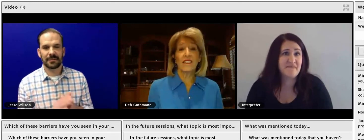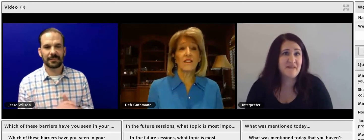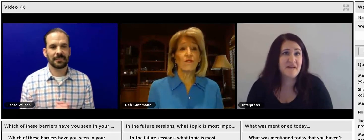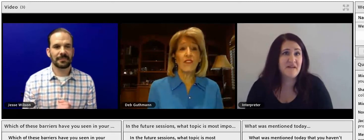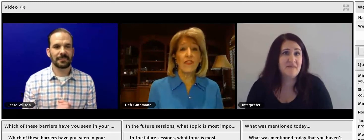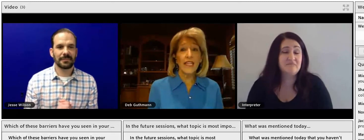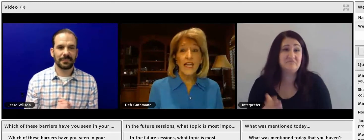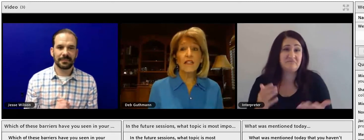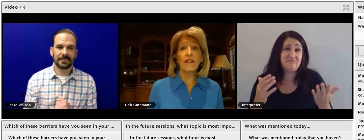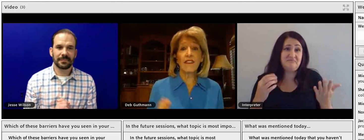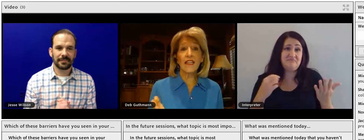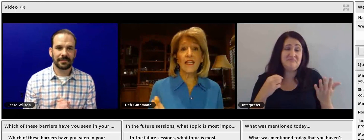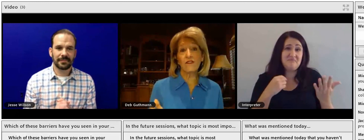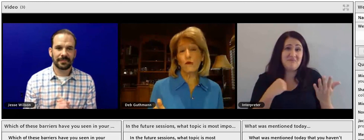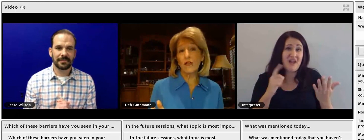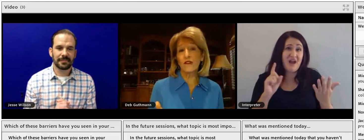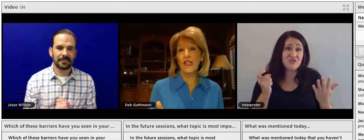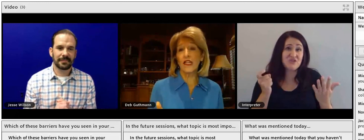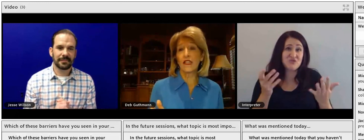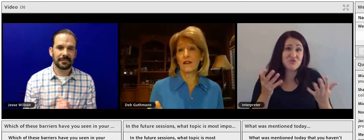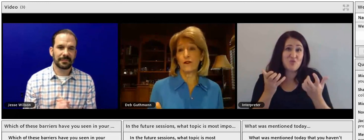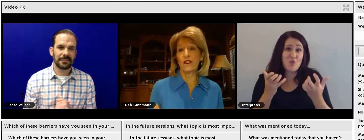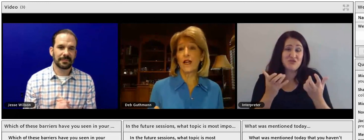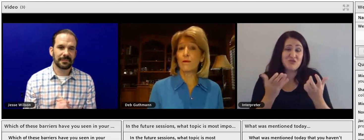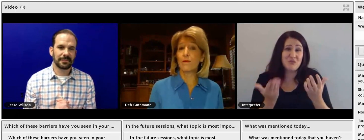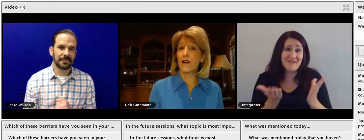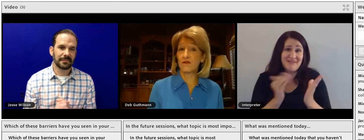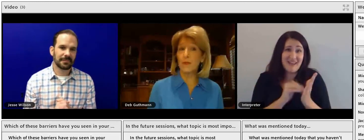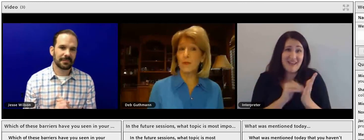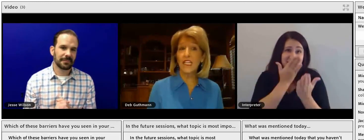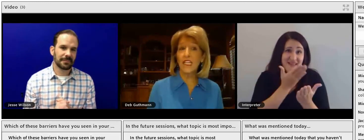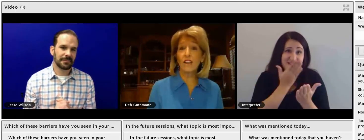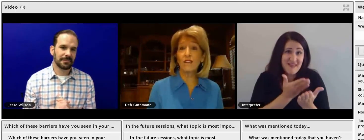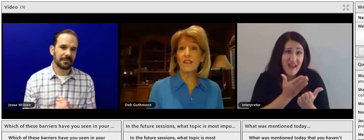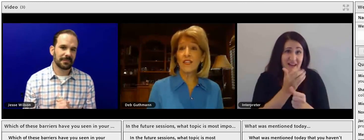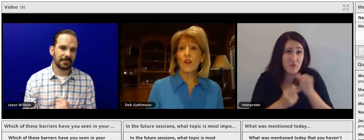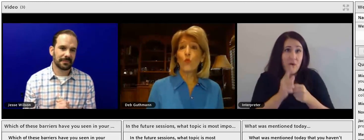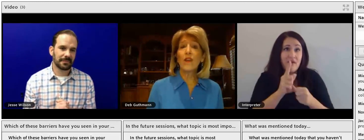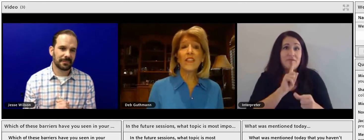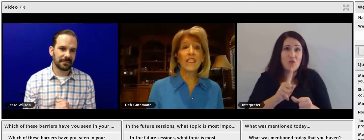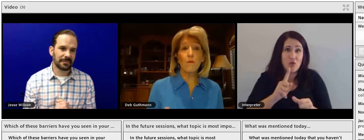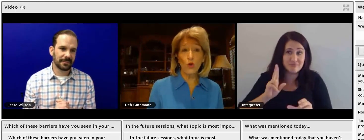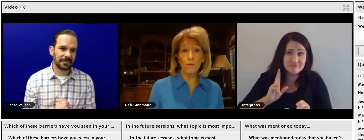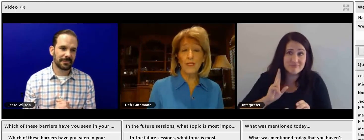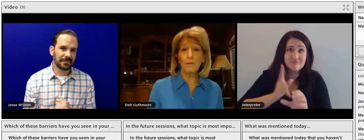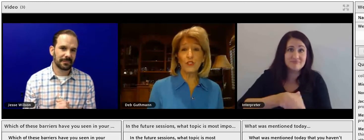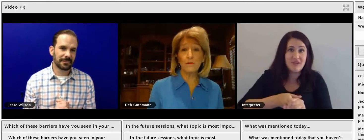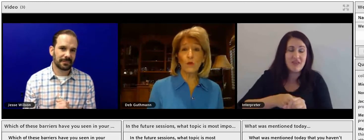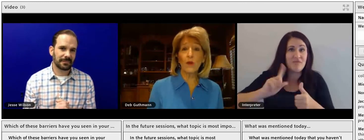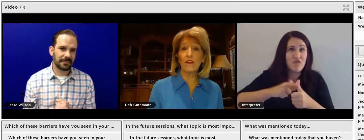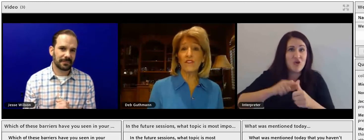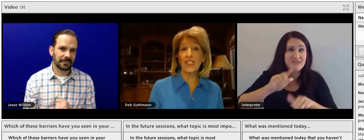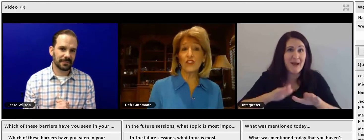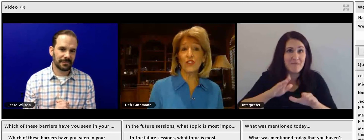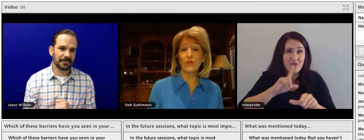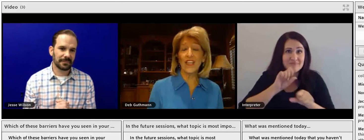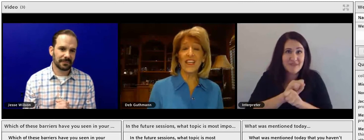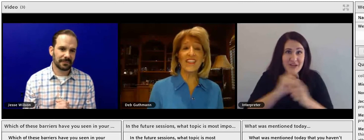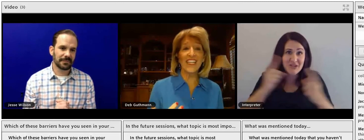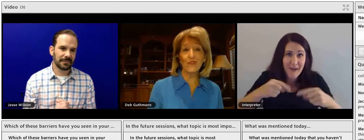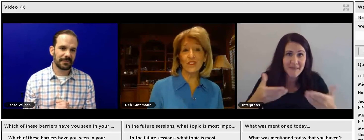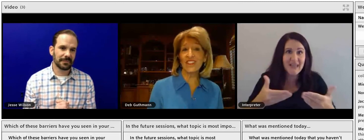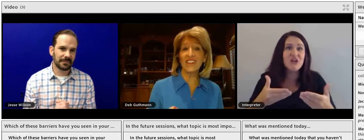I would just like to, again, thank everyone for taking the first step of being here. We need more people to be aware